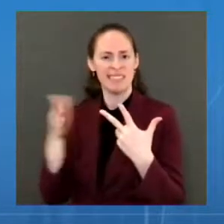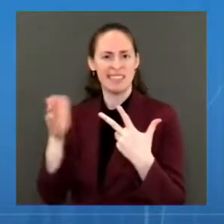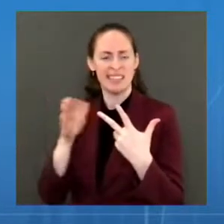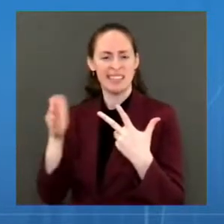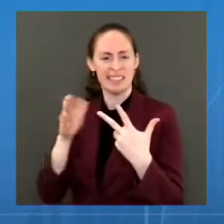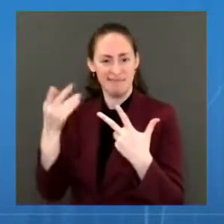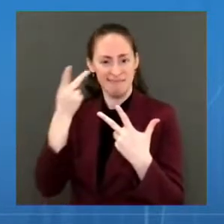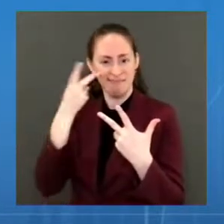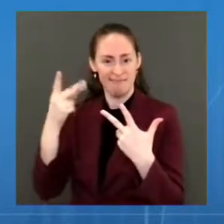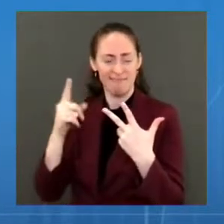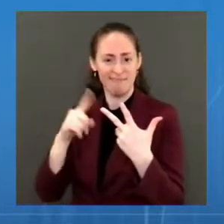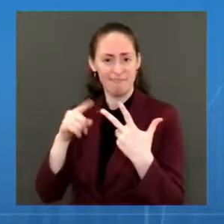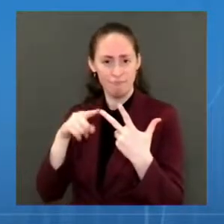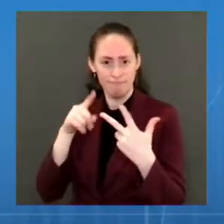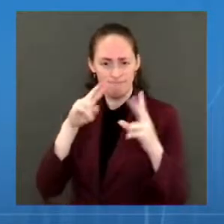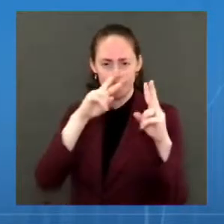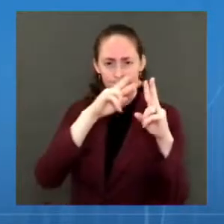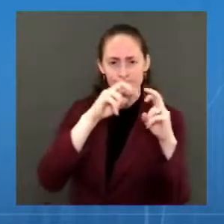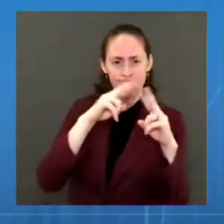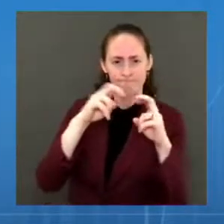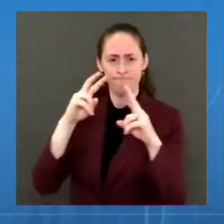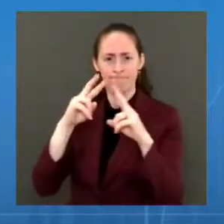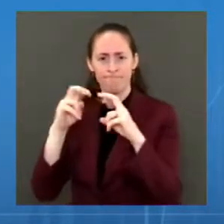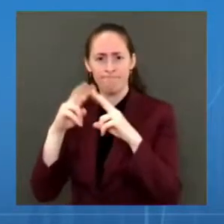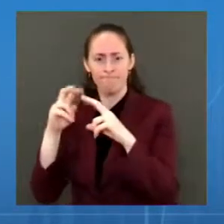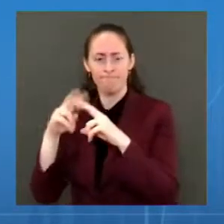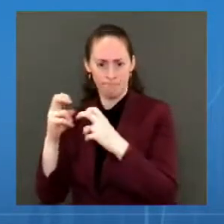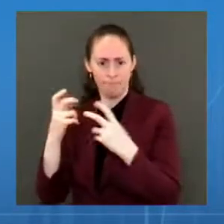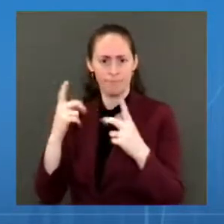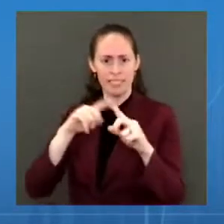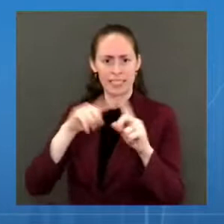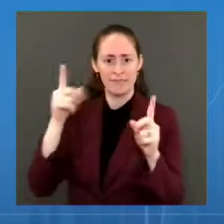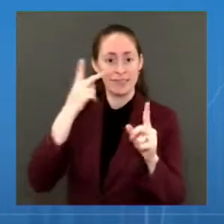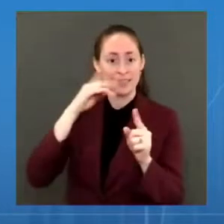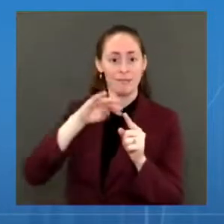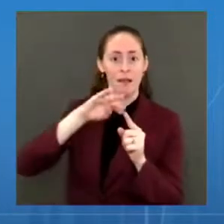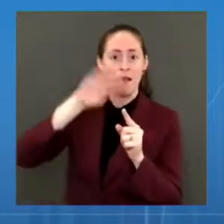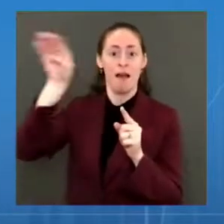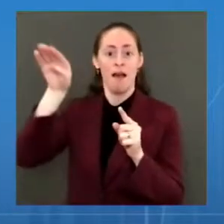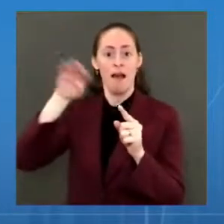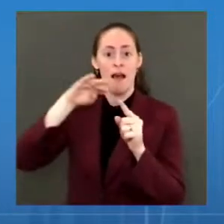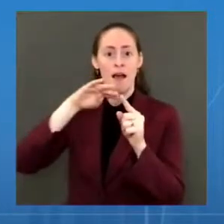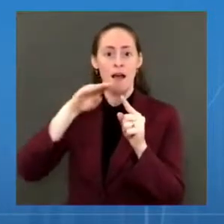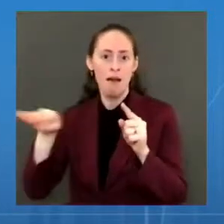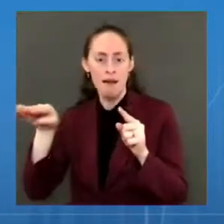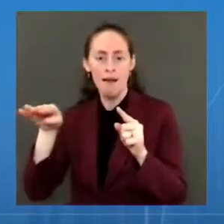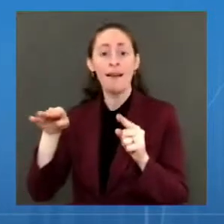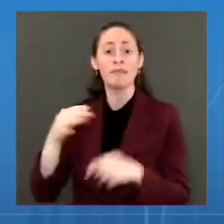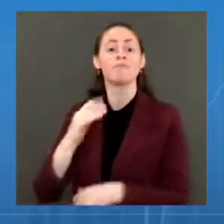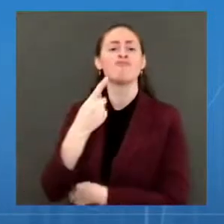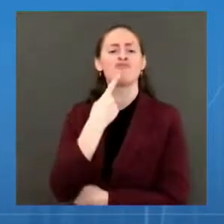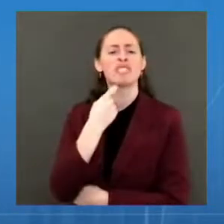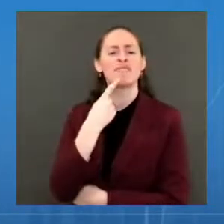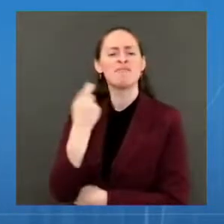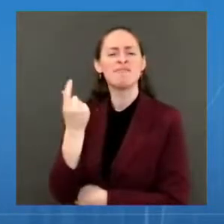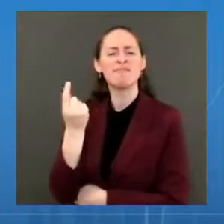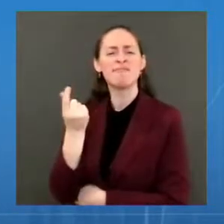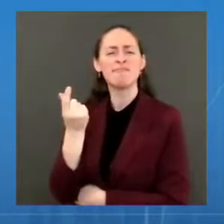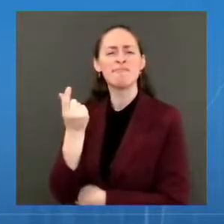curve, and it's very easy to see what the data are. The red line is showing the